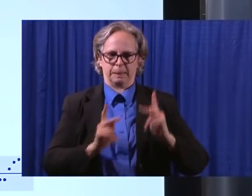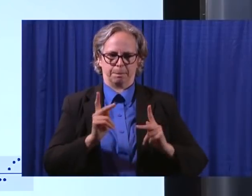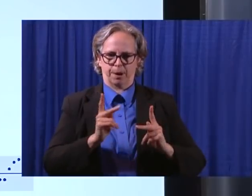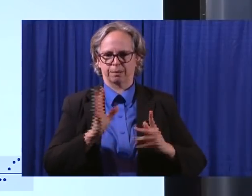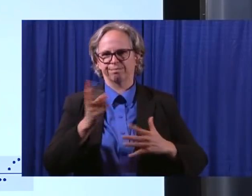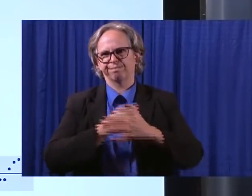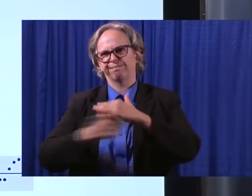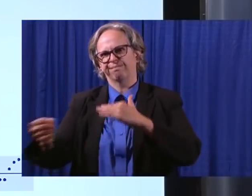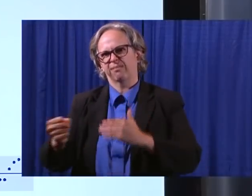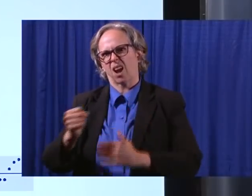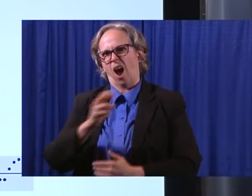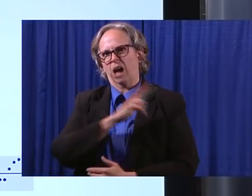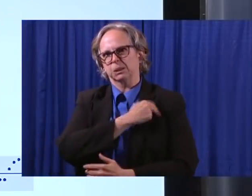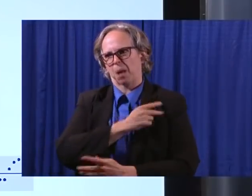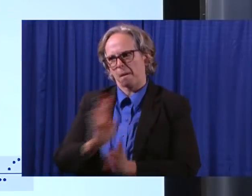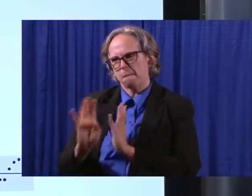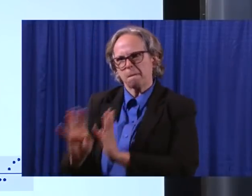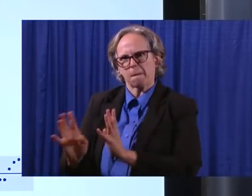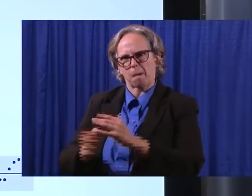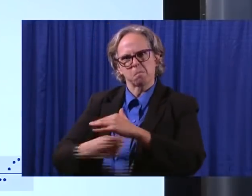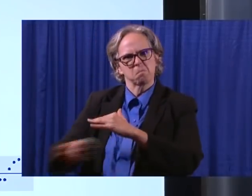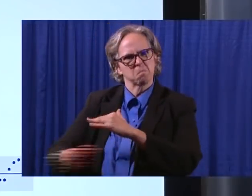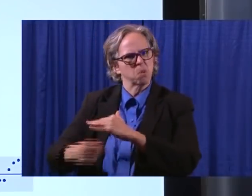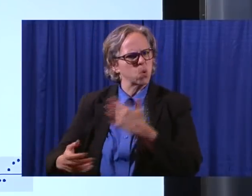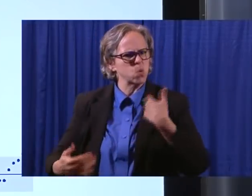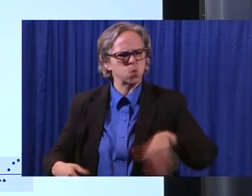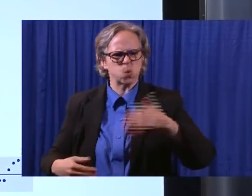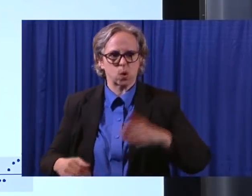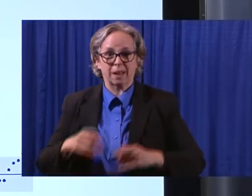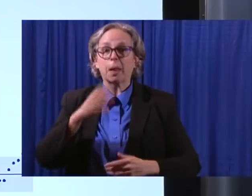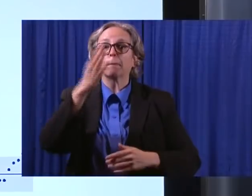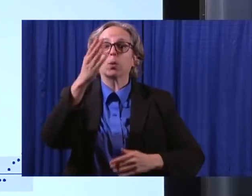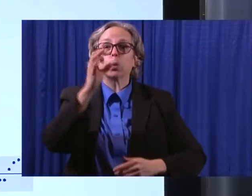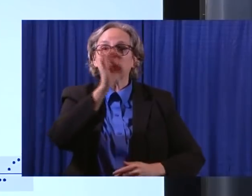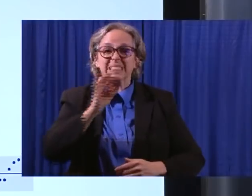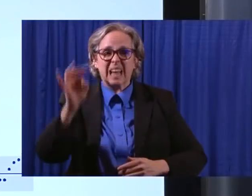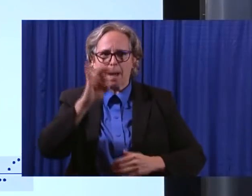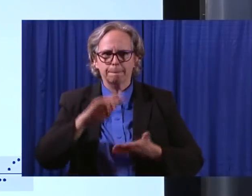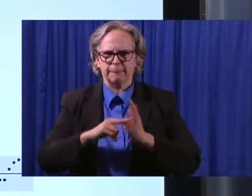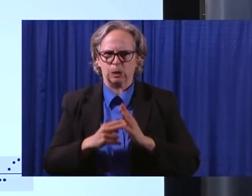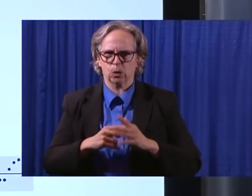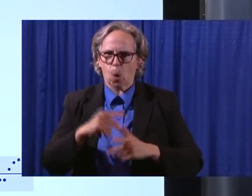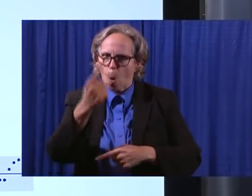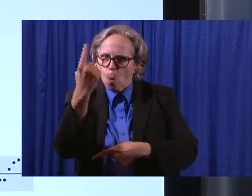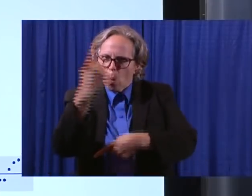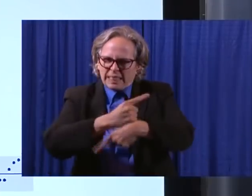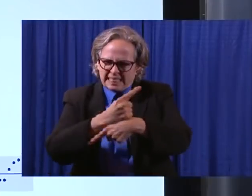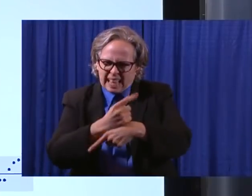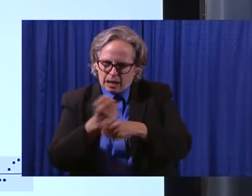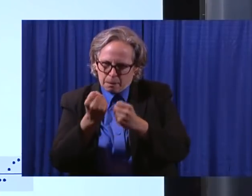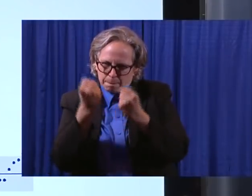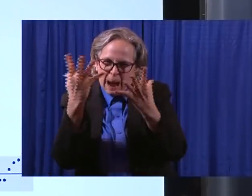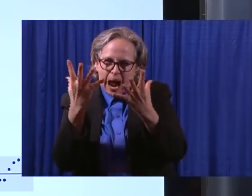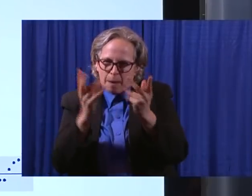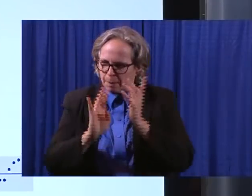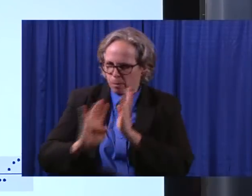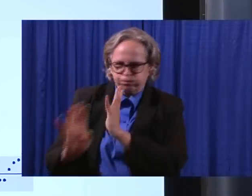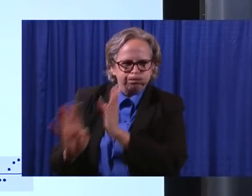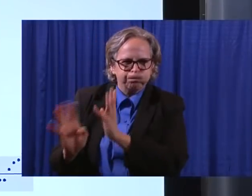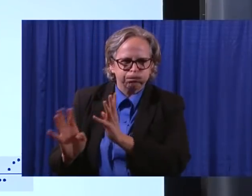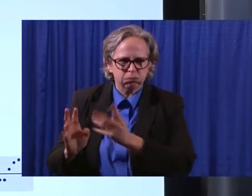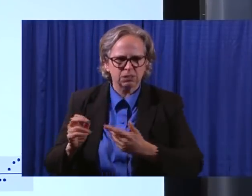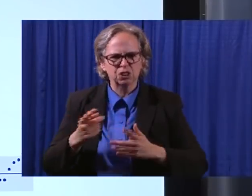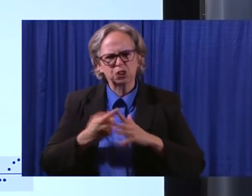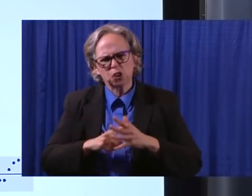COVID. Each one of the blue dots represents a day, and it really goes from the beginning part, the latter part of